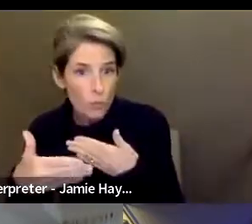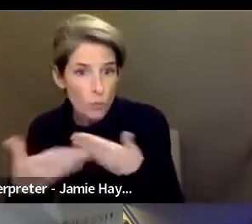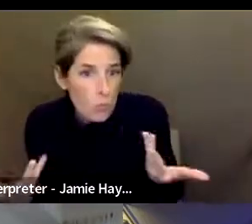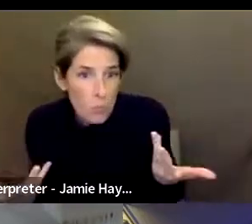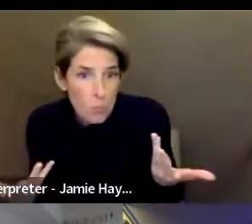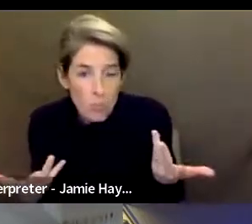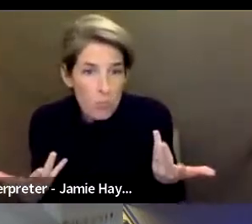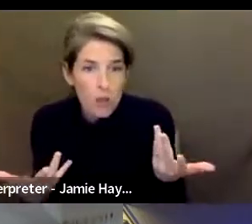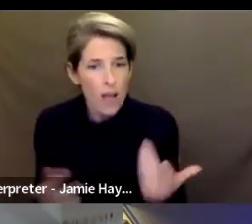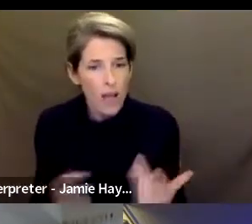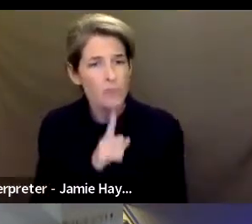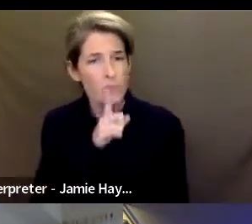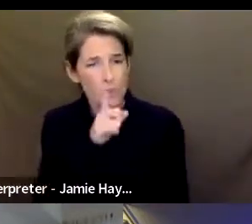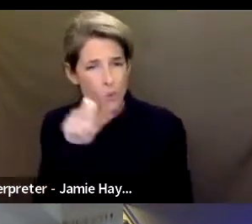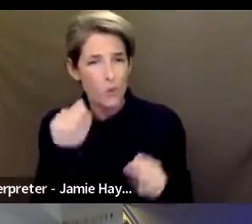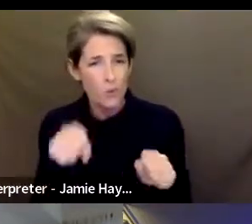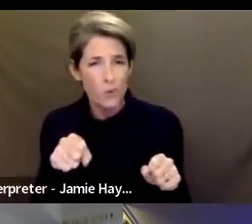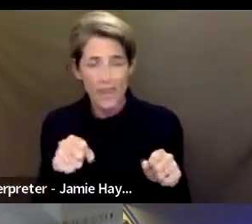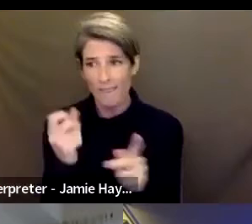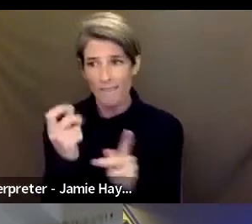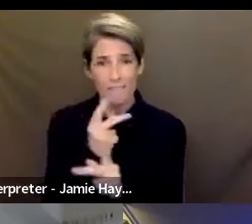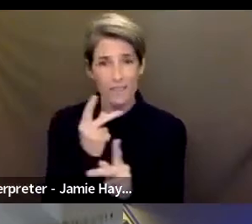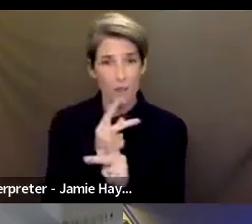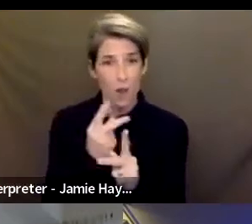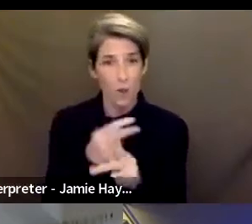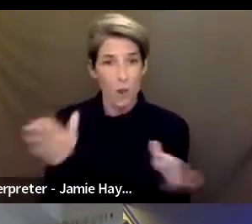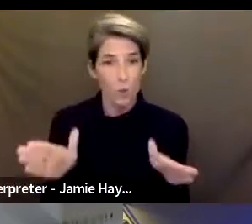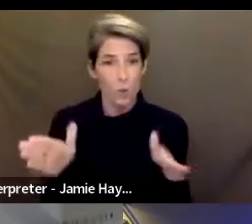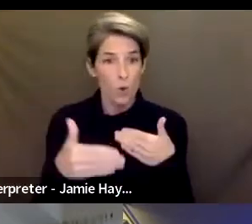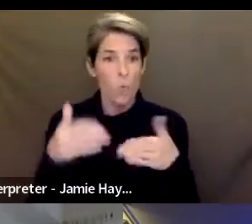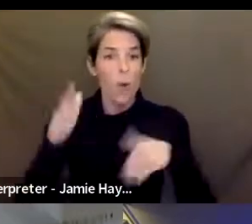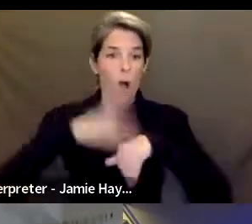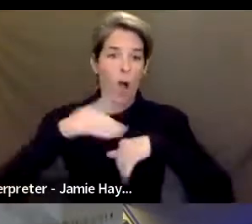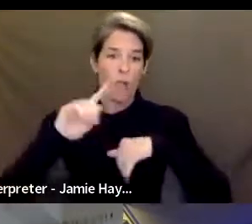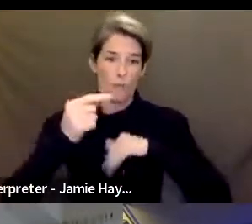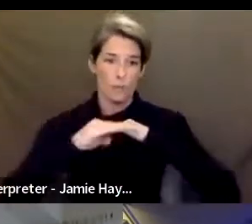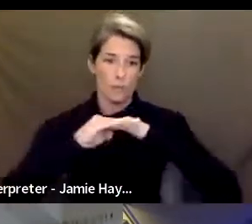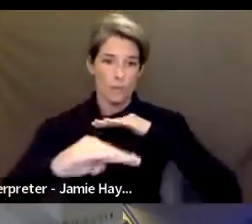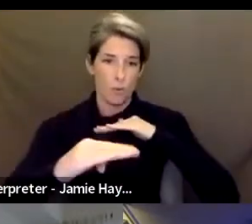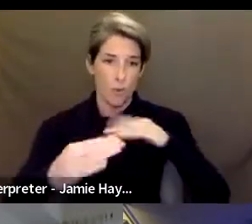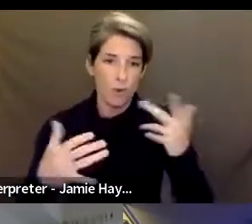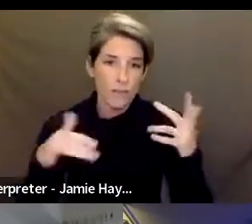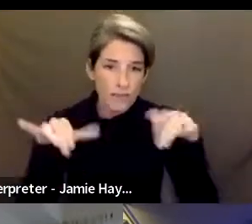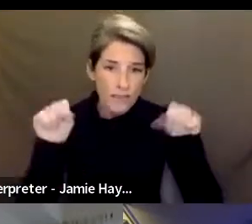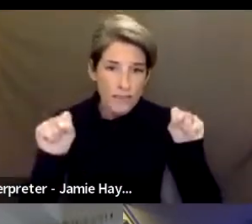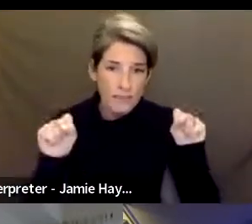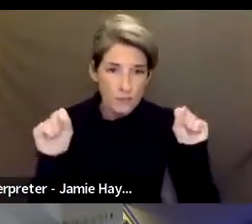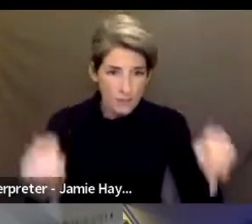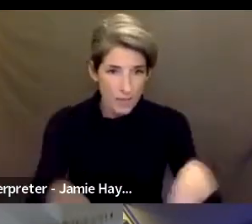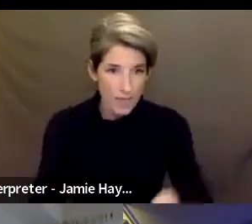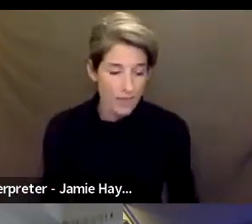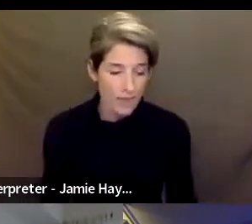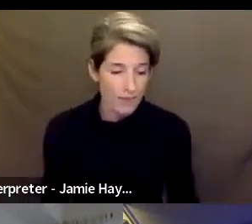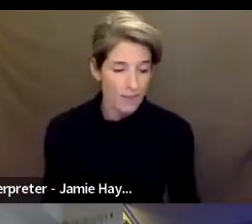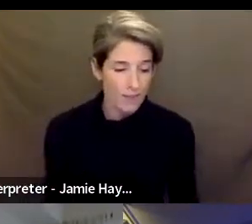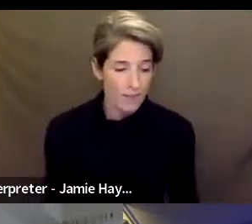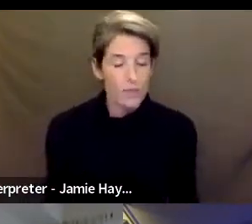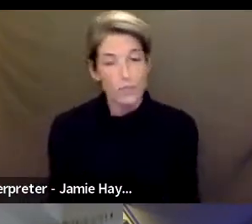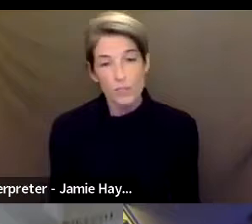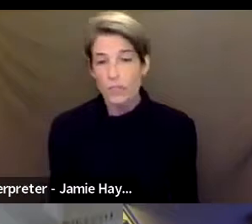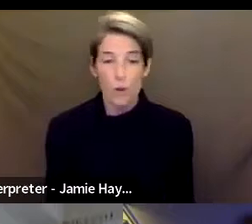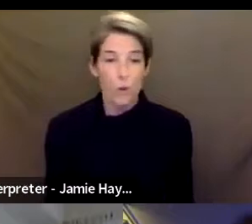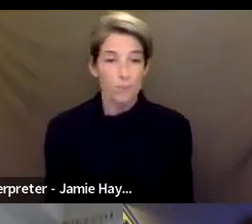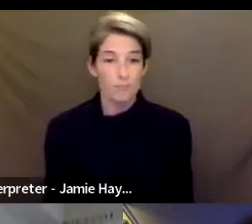I'm sure you can pull in a favor and find a room on first floor sometimes. Yeah. So it's all